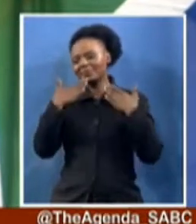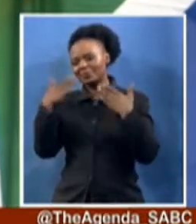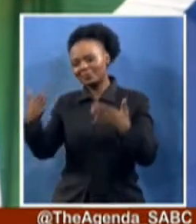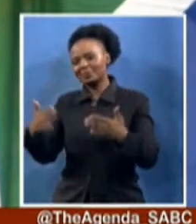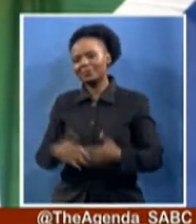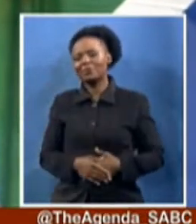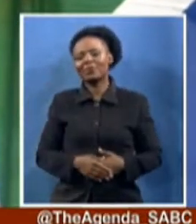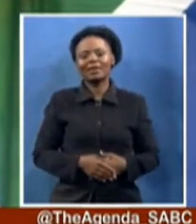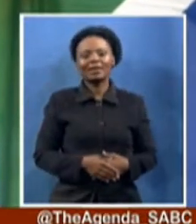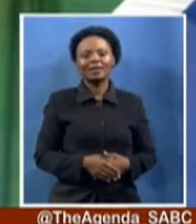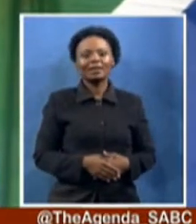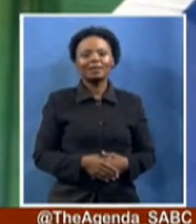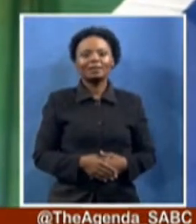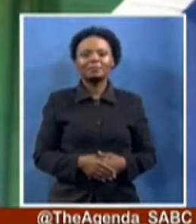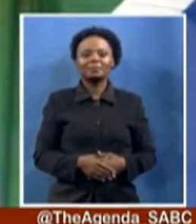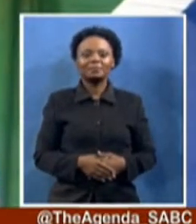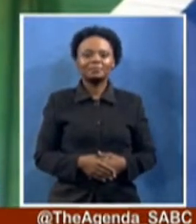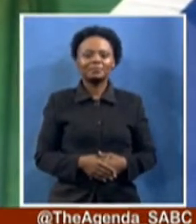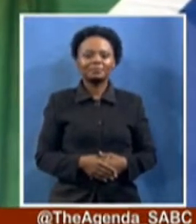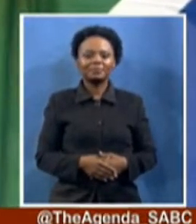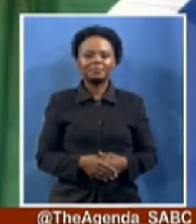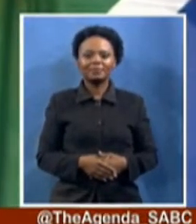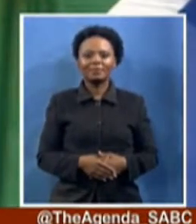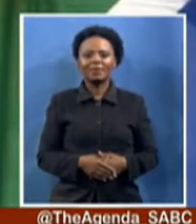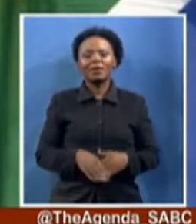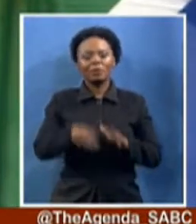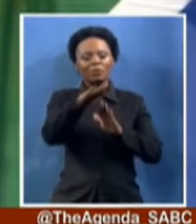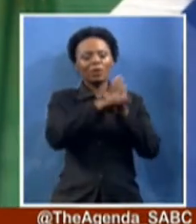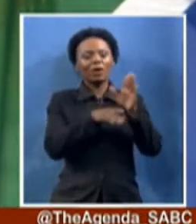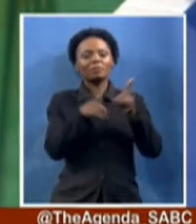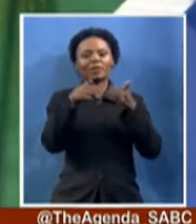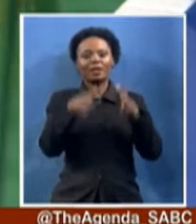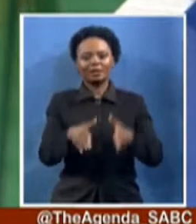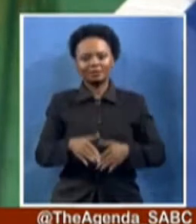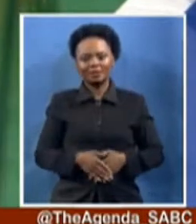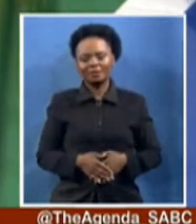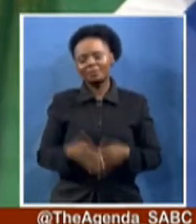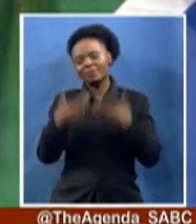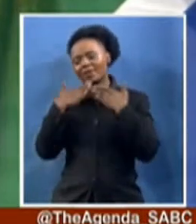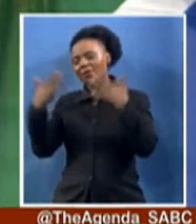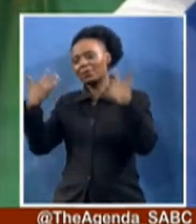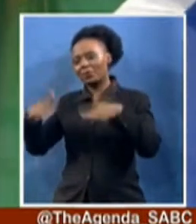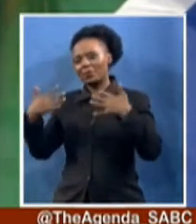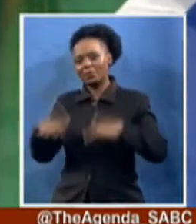Program Director, ladies and gentlemen, friends and comrades.